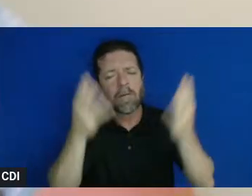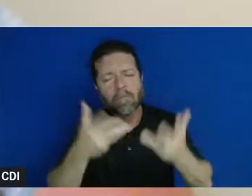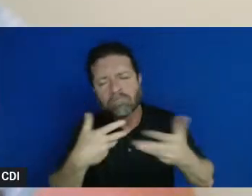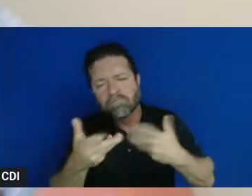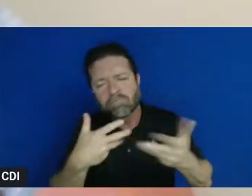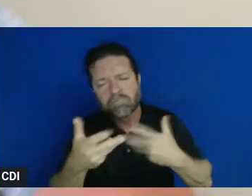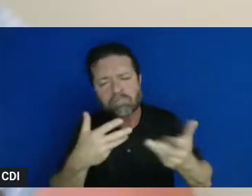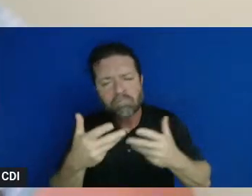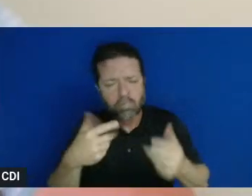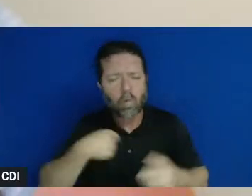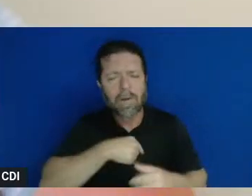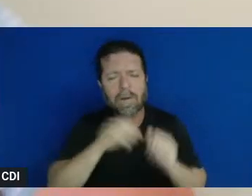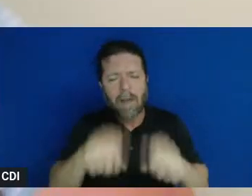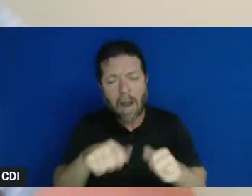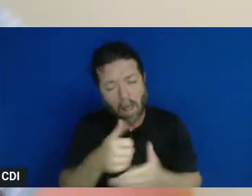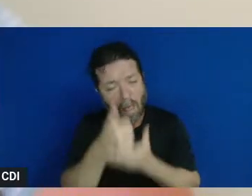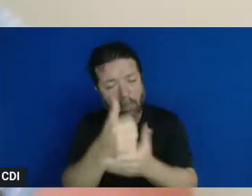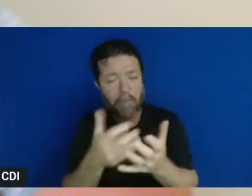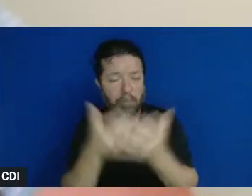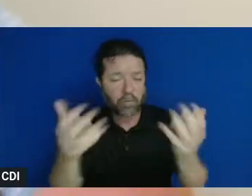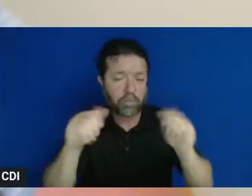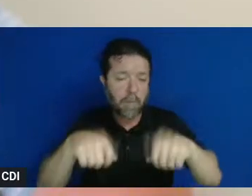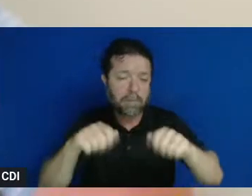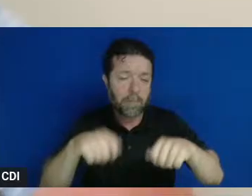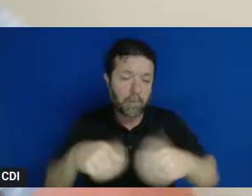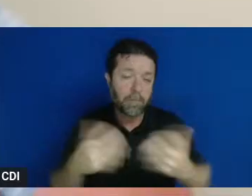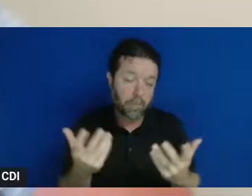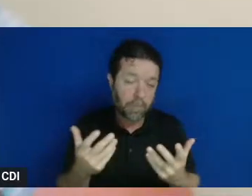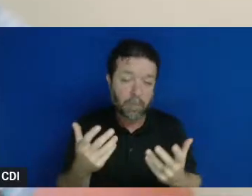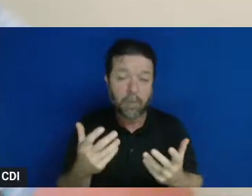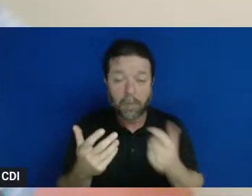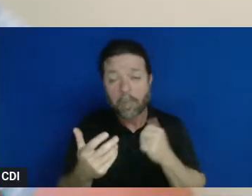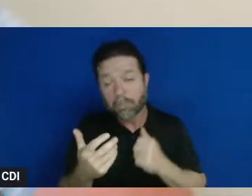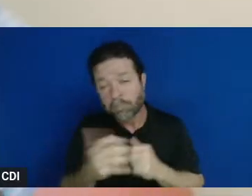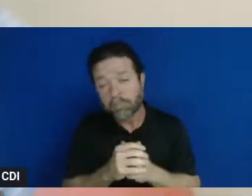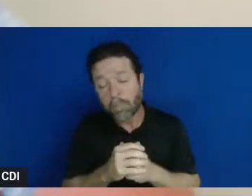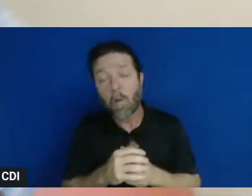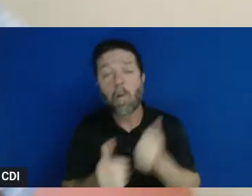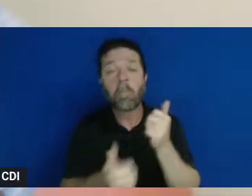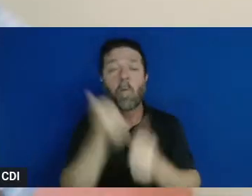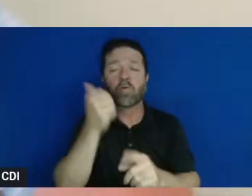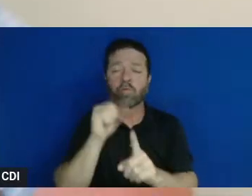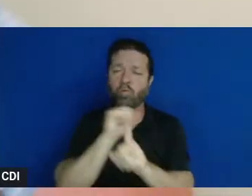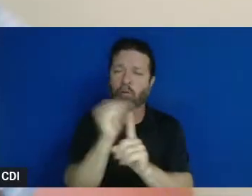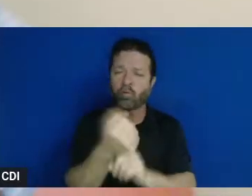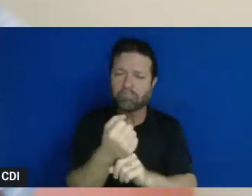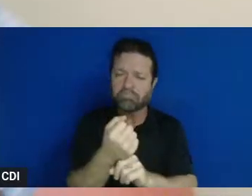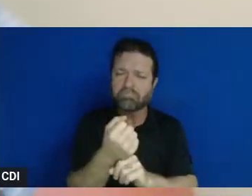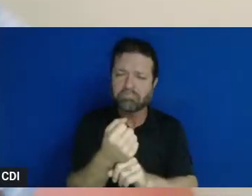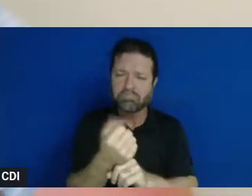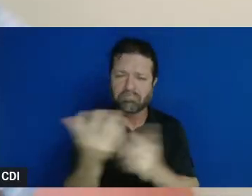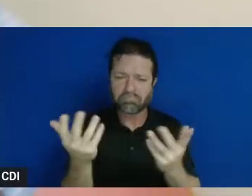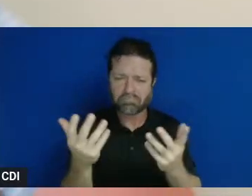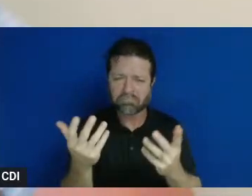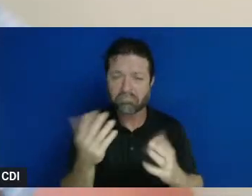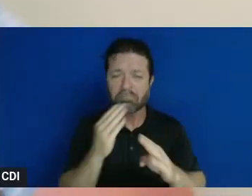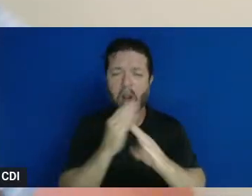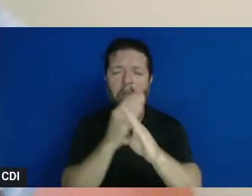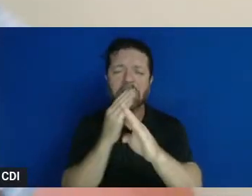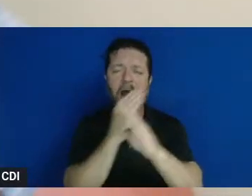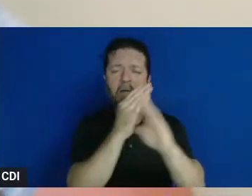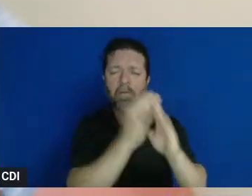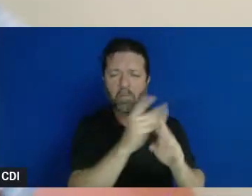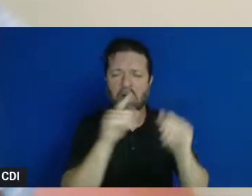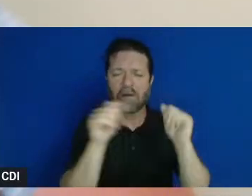as possible. Most situations, not all, but most are obstacles that can be overcome. It's just the earlier